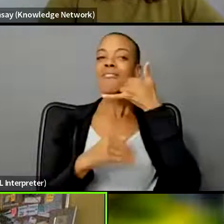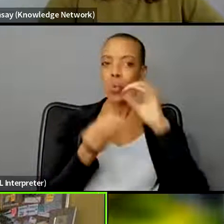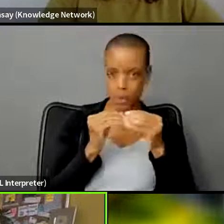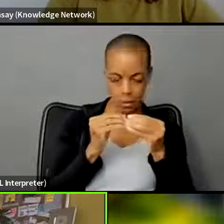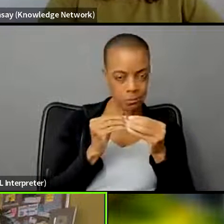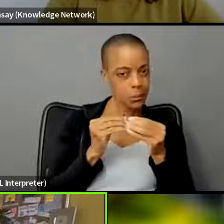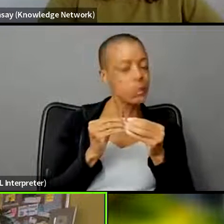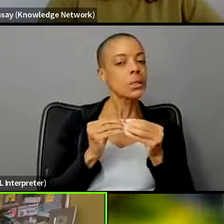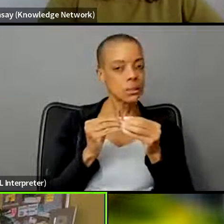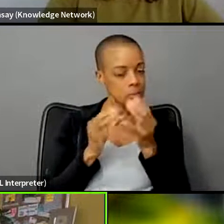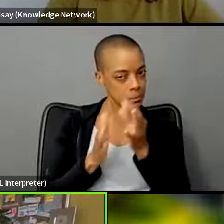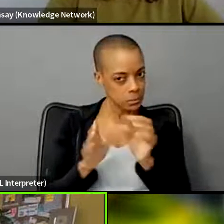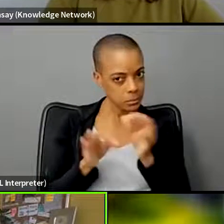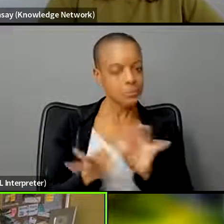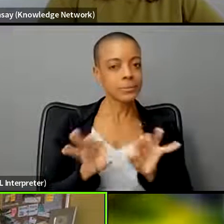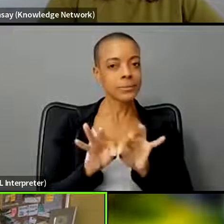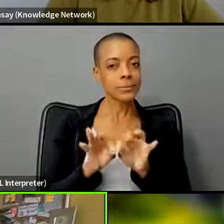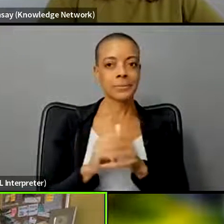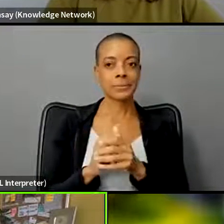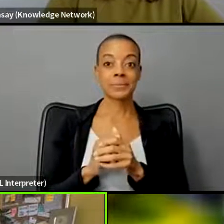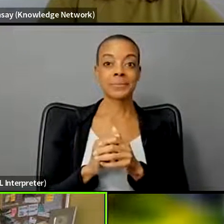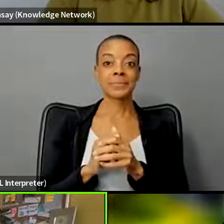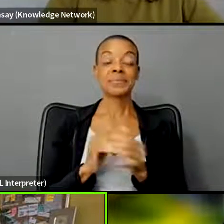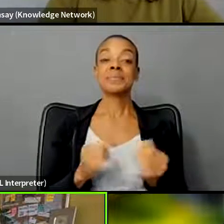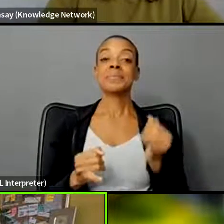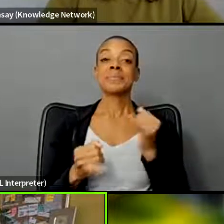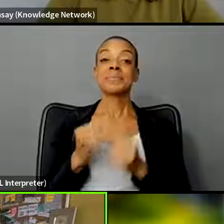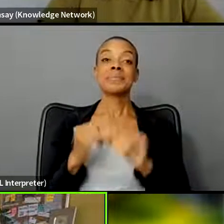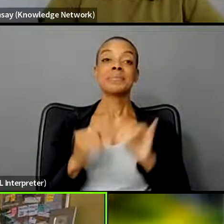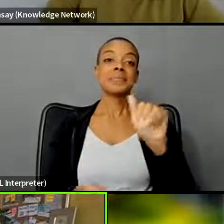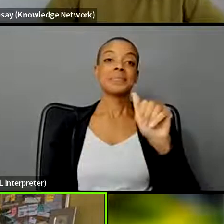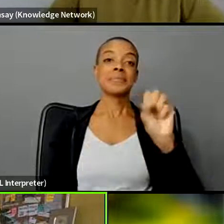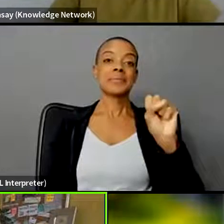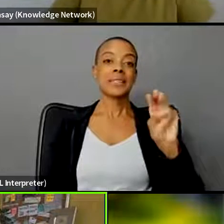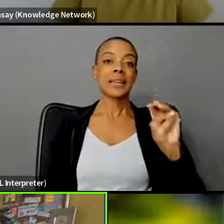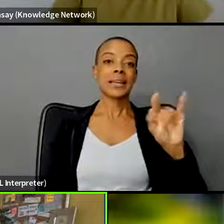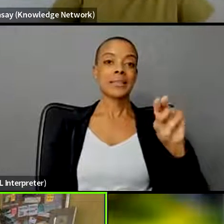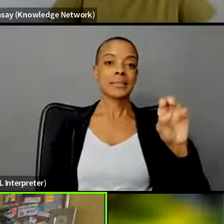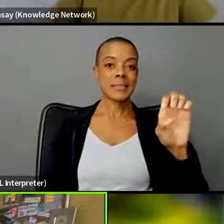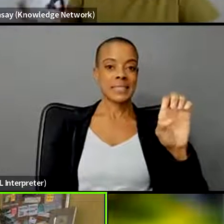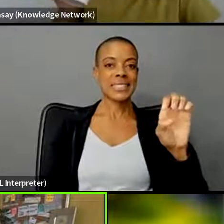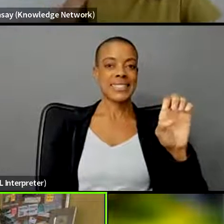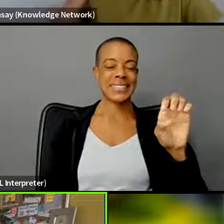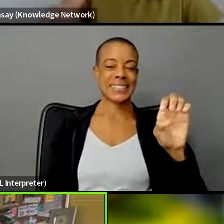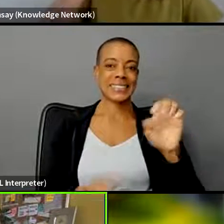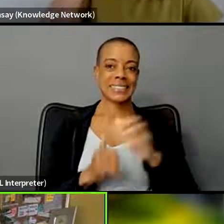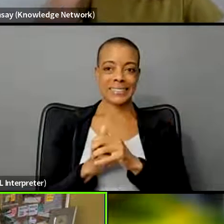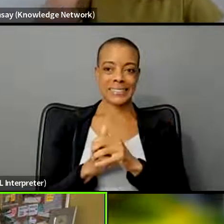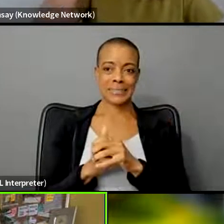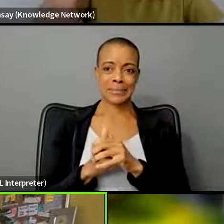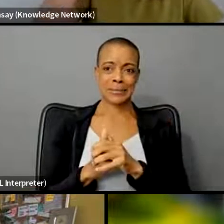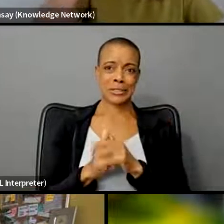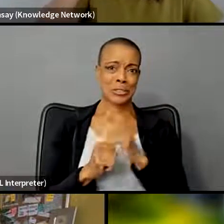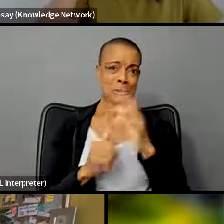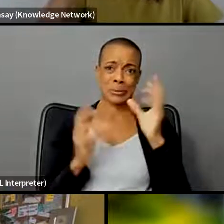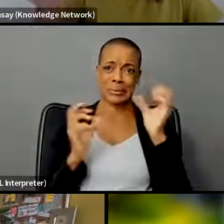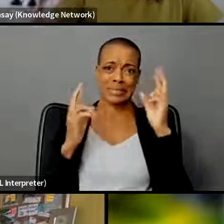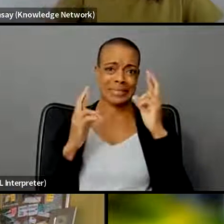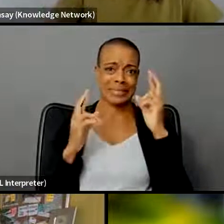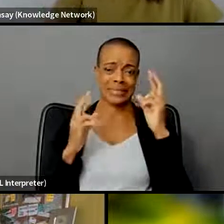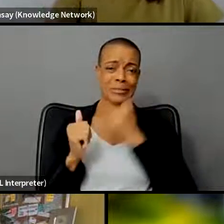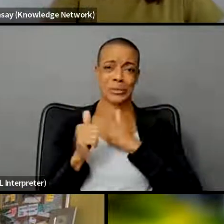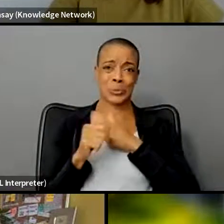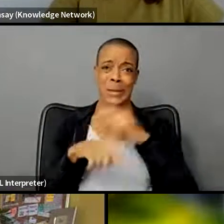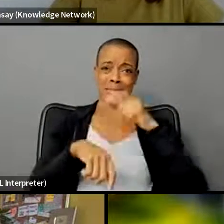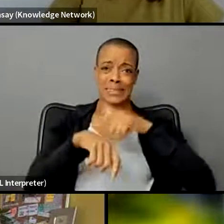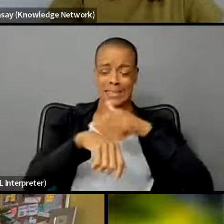sure. Yeah. Now, last but not least, Yasmin, I want to ask you, and I hate to put the time crunch pressure on I'll be you, super quick.